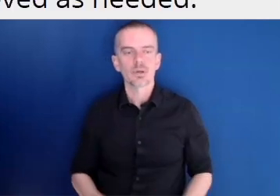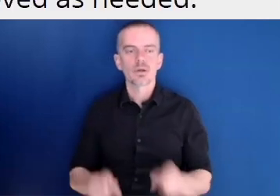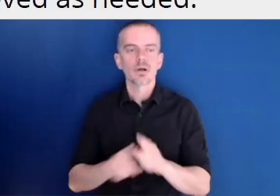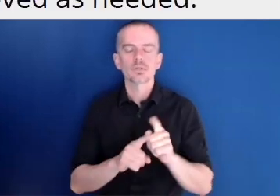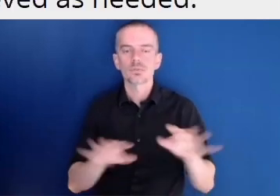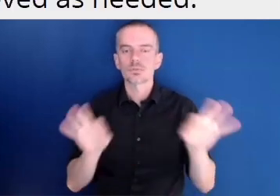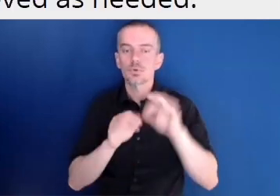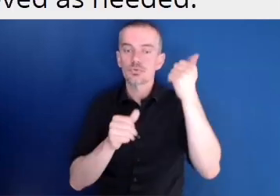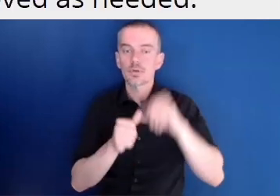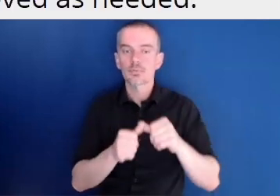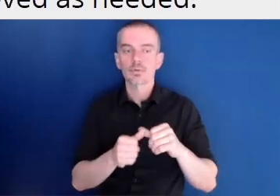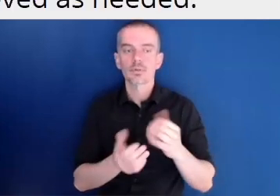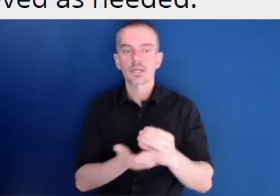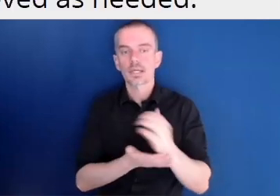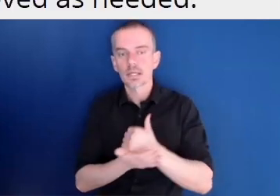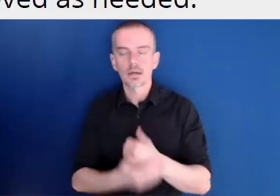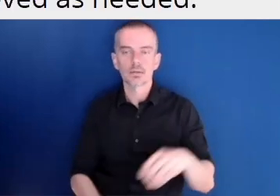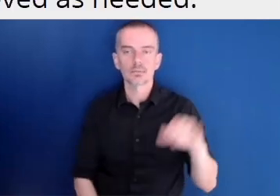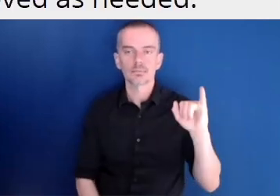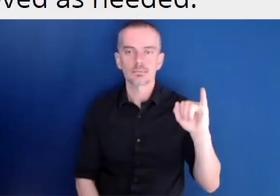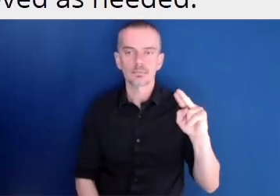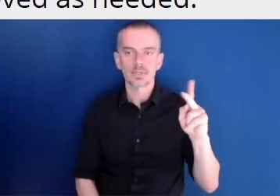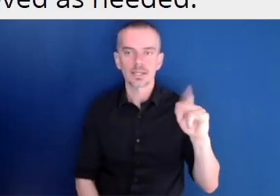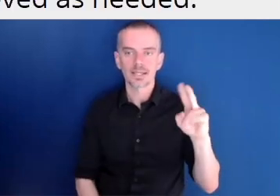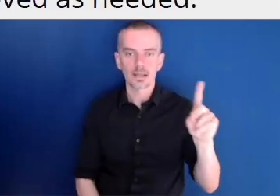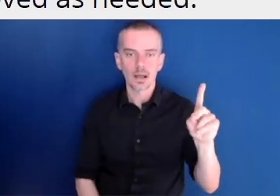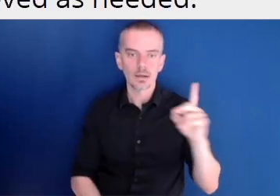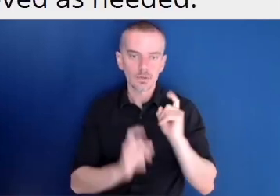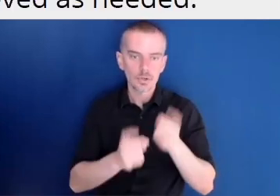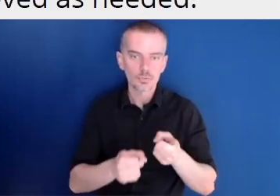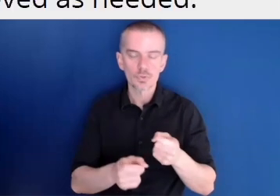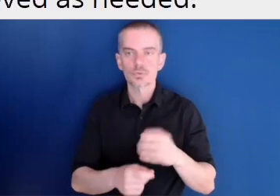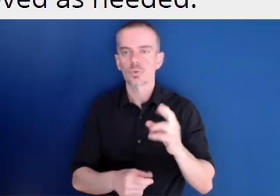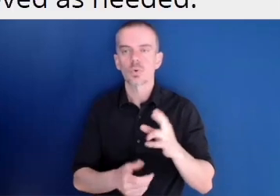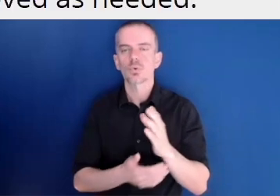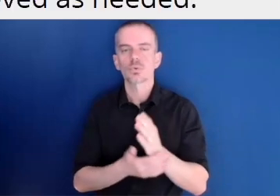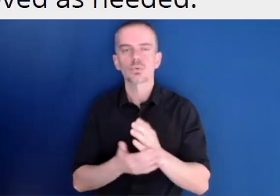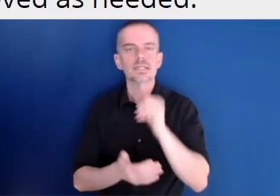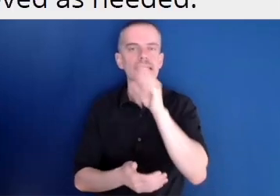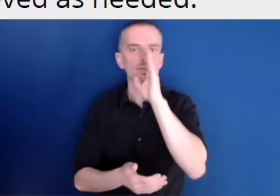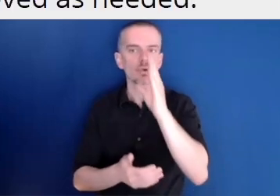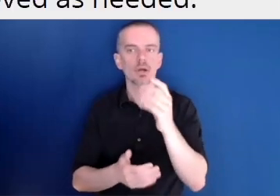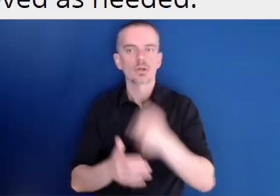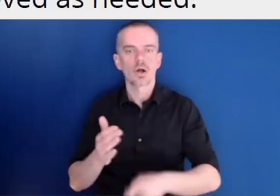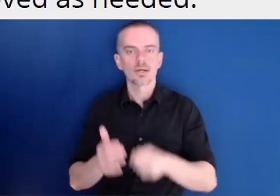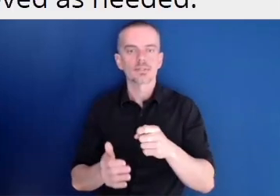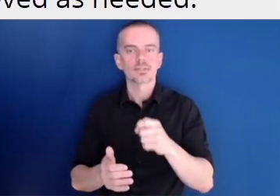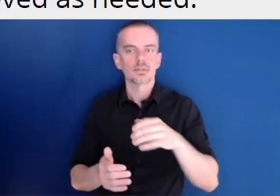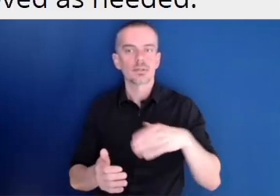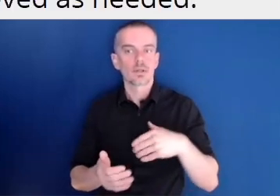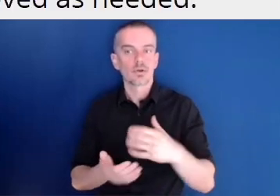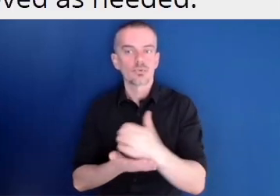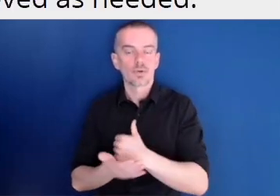income, in-kind contributions of goods or services, or even unrecovered indirect costs that have been used as